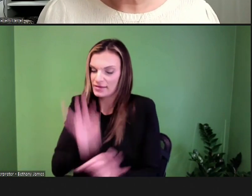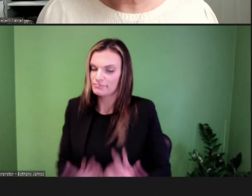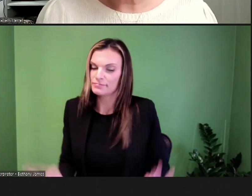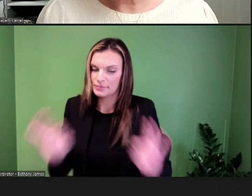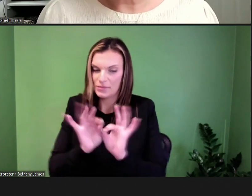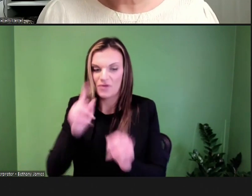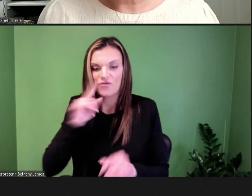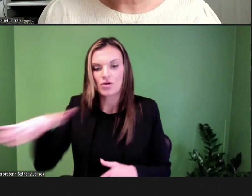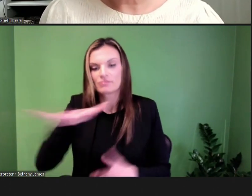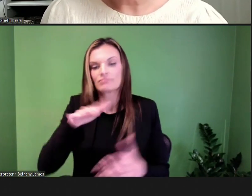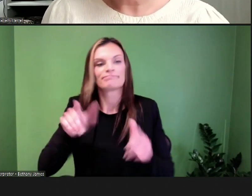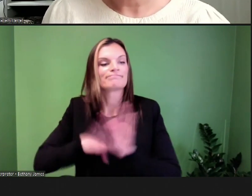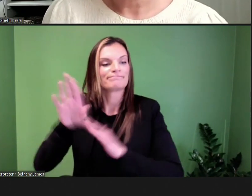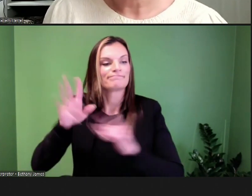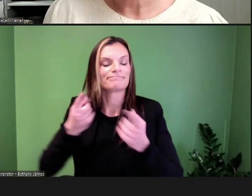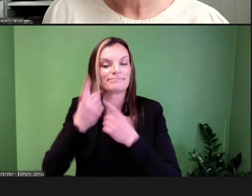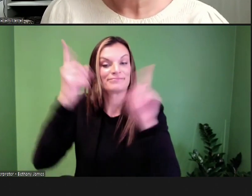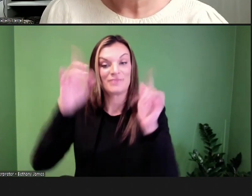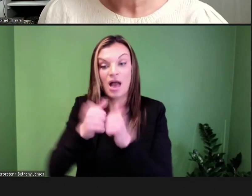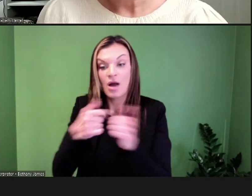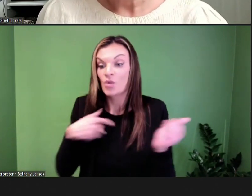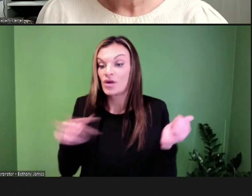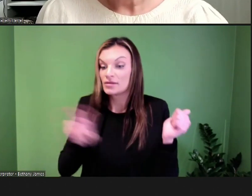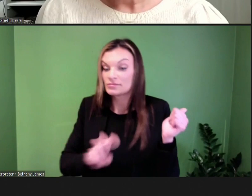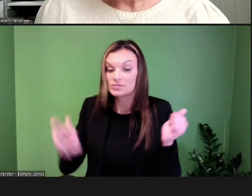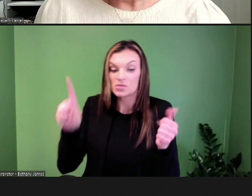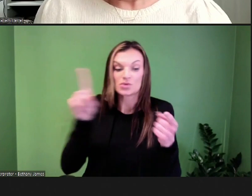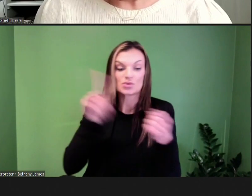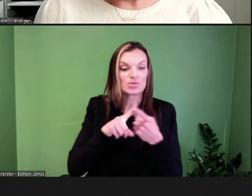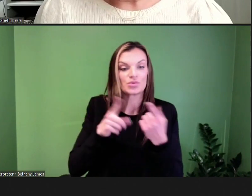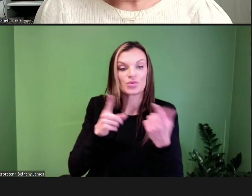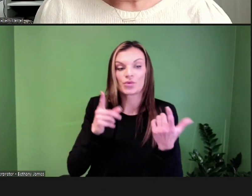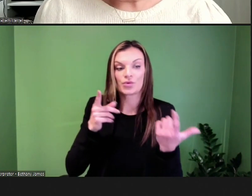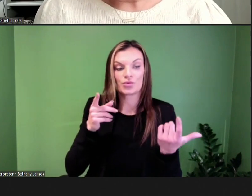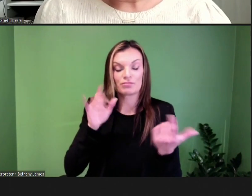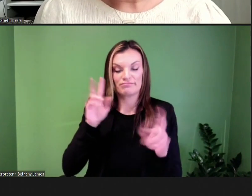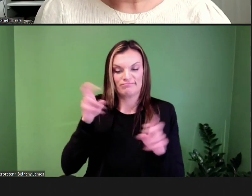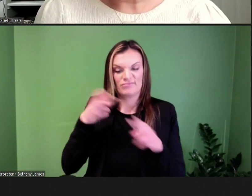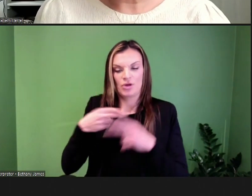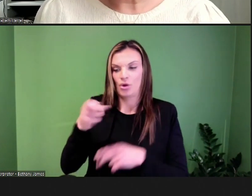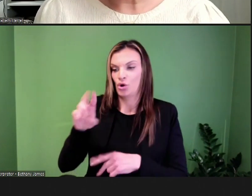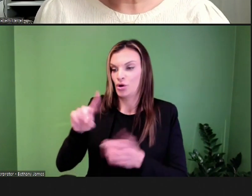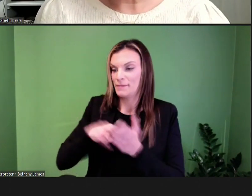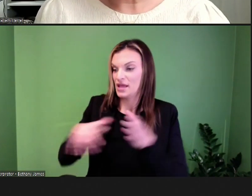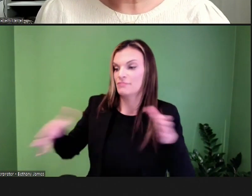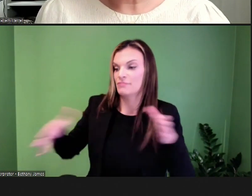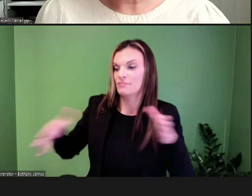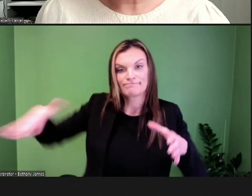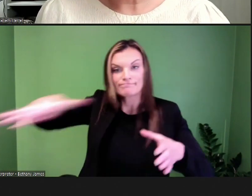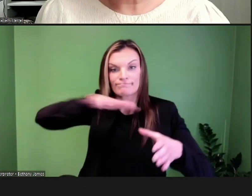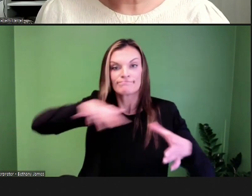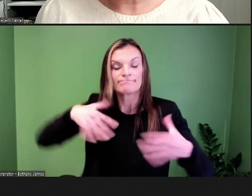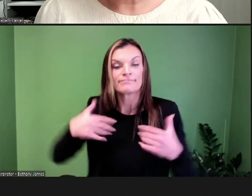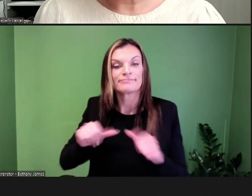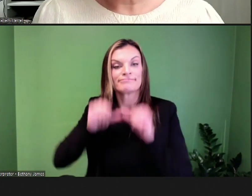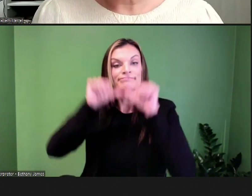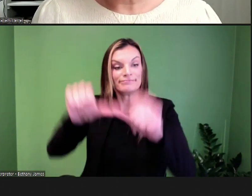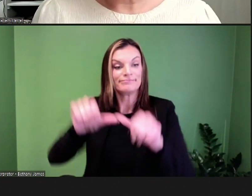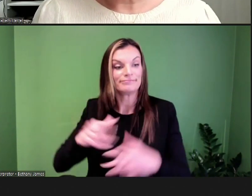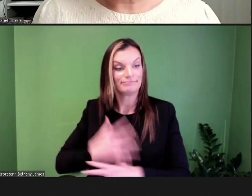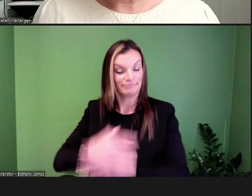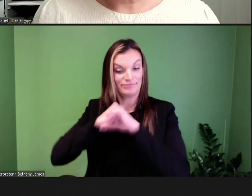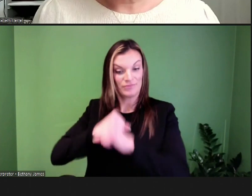that this journey to herd immunity, this journey to endemic COVID, it's much safer if we rely